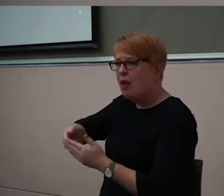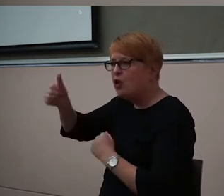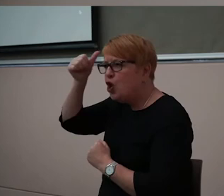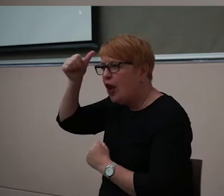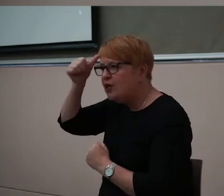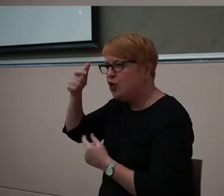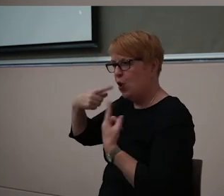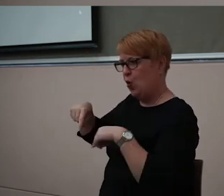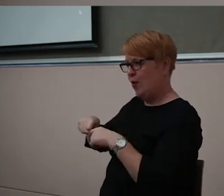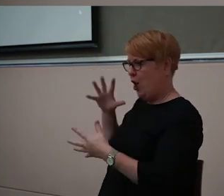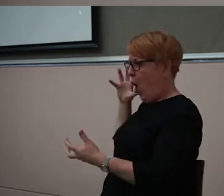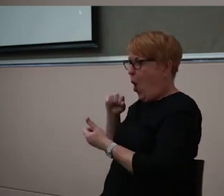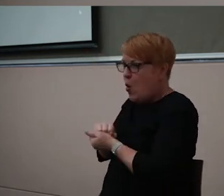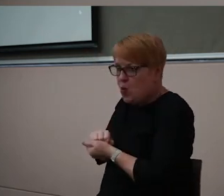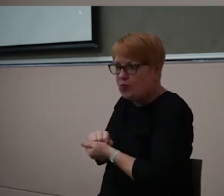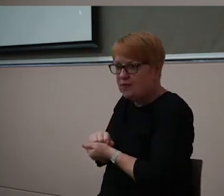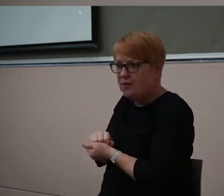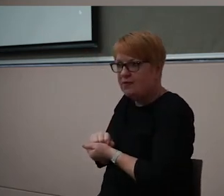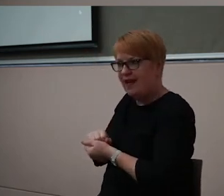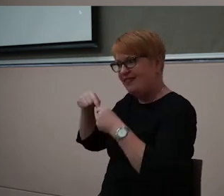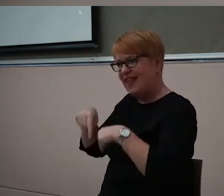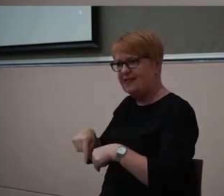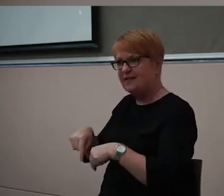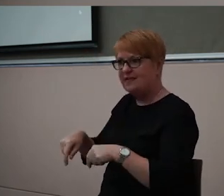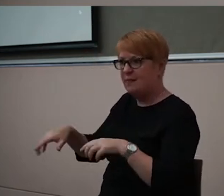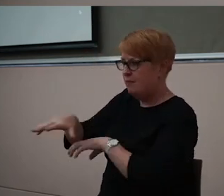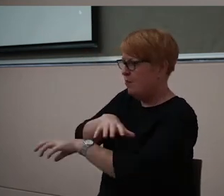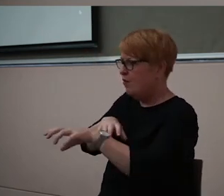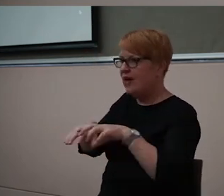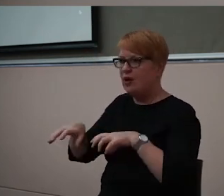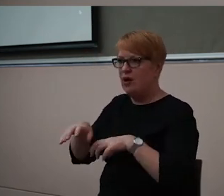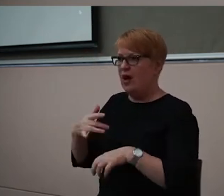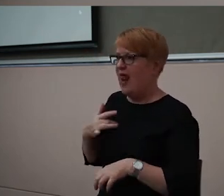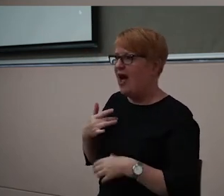to in this diasporic life that we have, that we might be able to